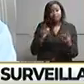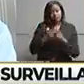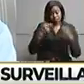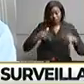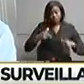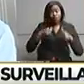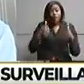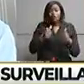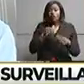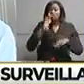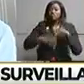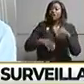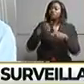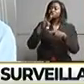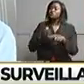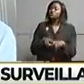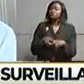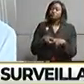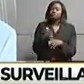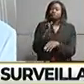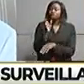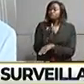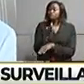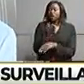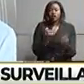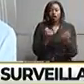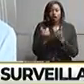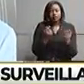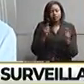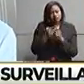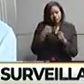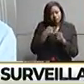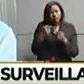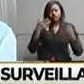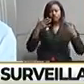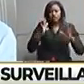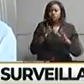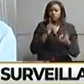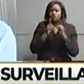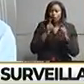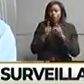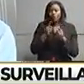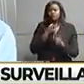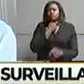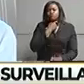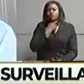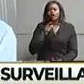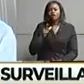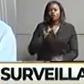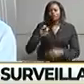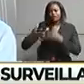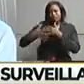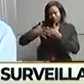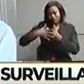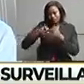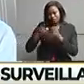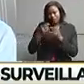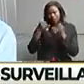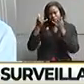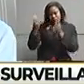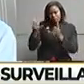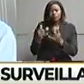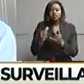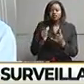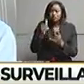in cars. It is free. So I've talked with the Ruero industries and told them to urgently